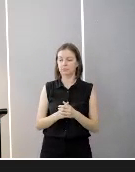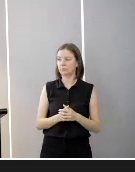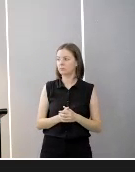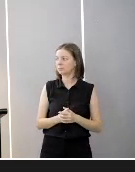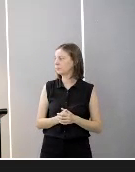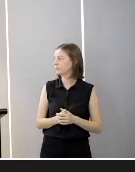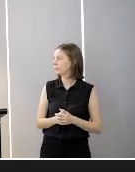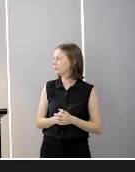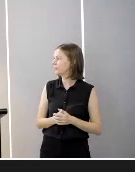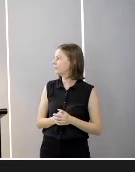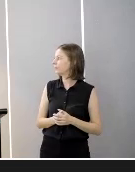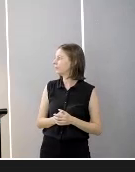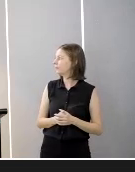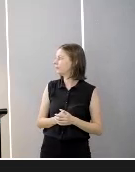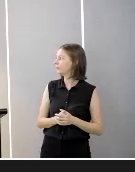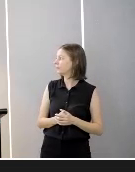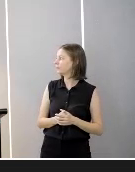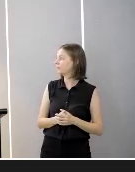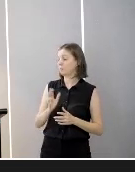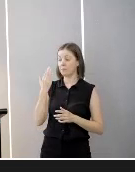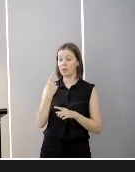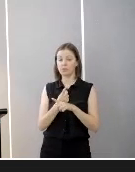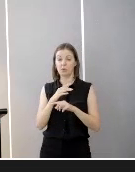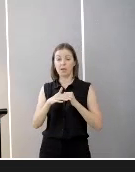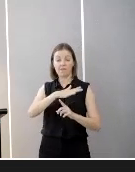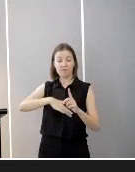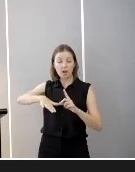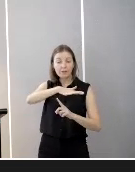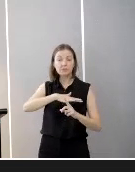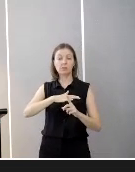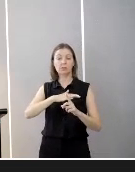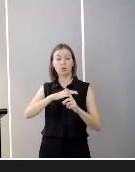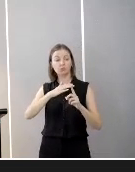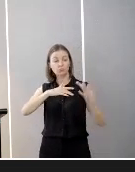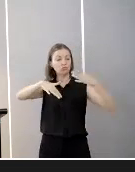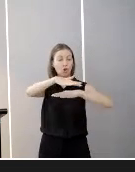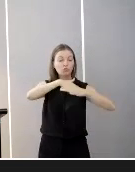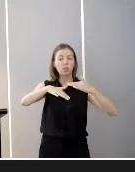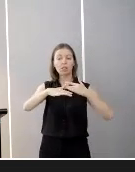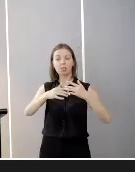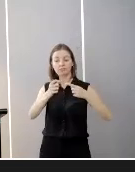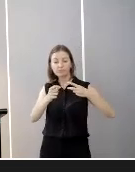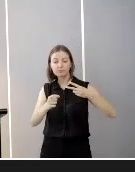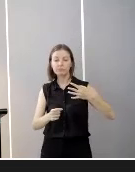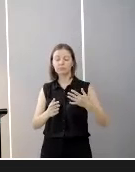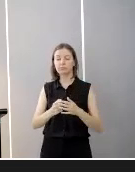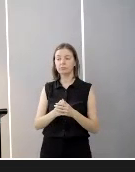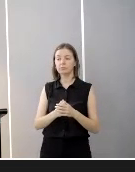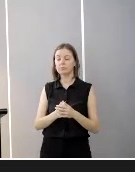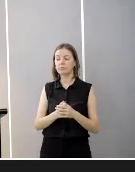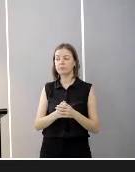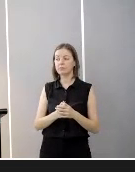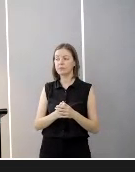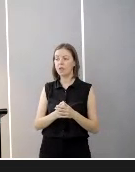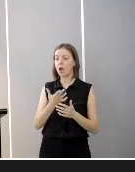talked a bit about some kind of environmental and social factors, which I'll go into in more detail in the rest of the talk, but I